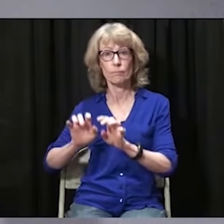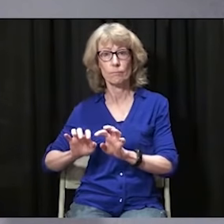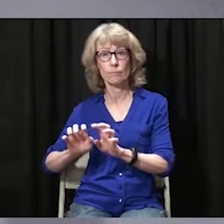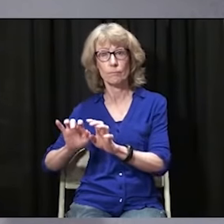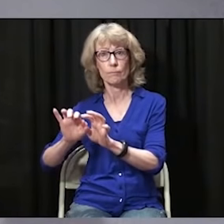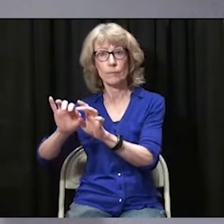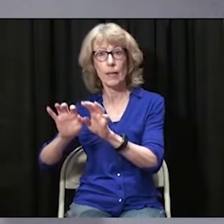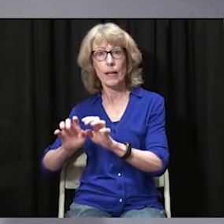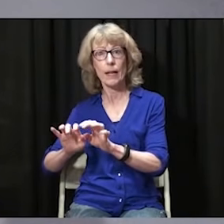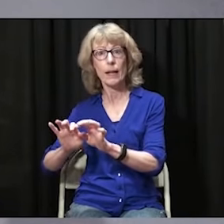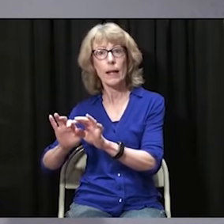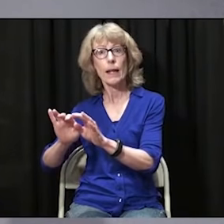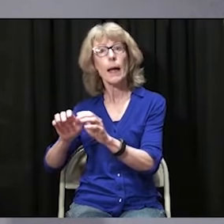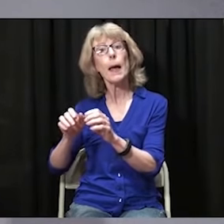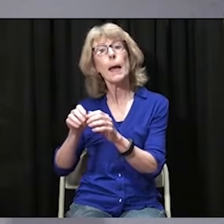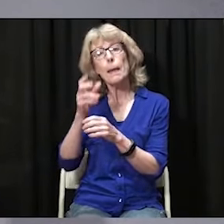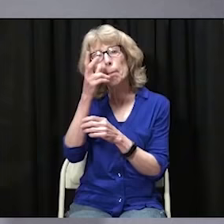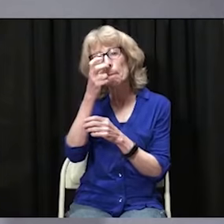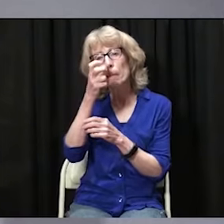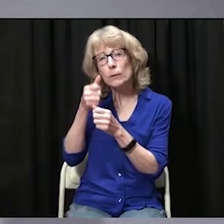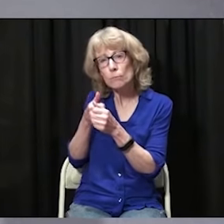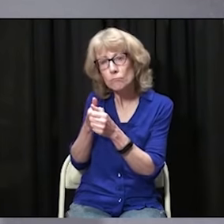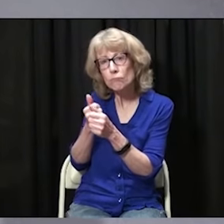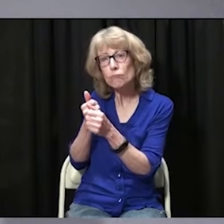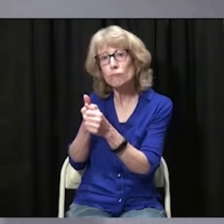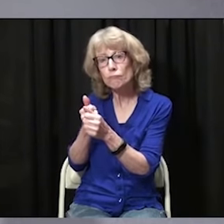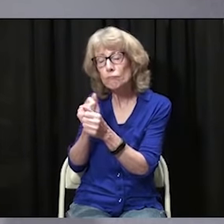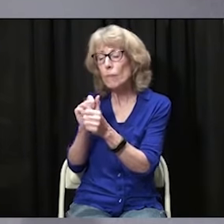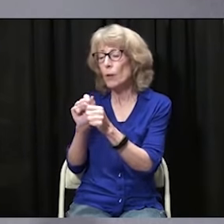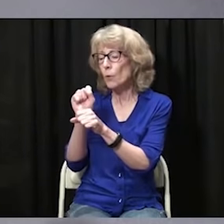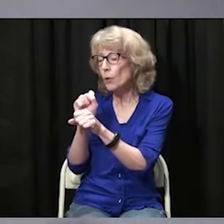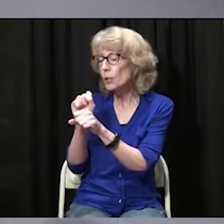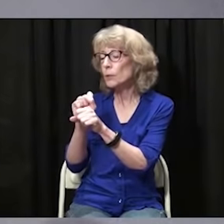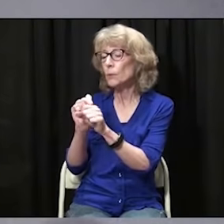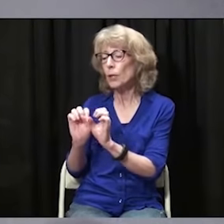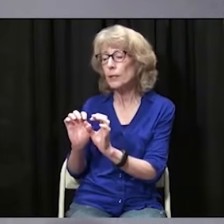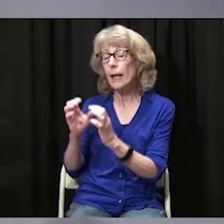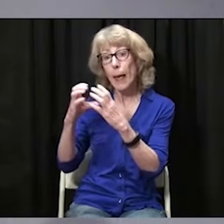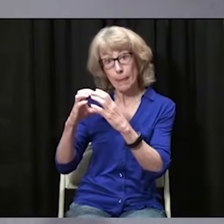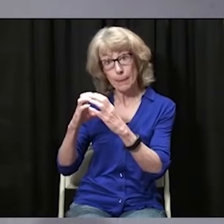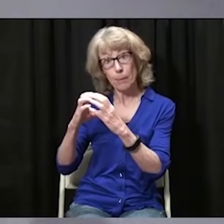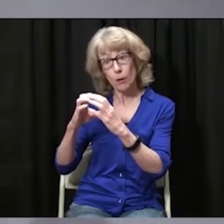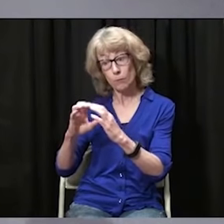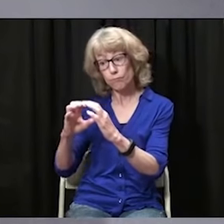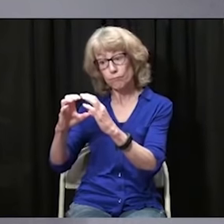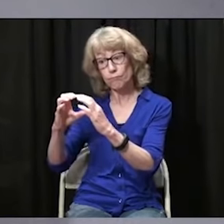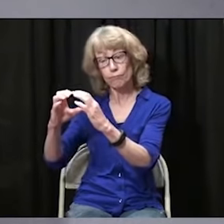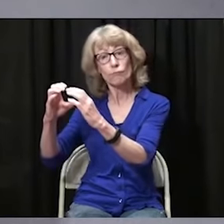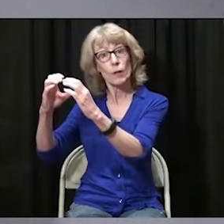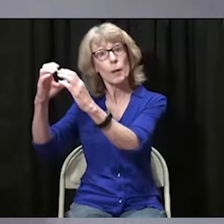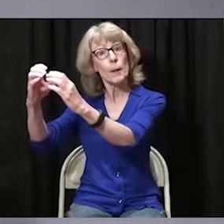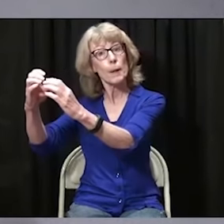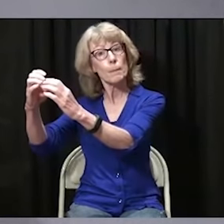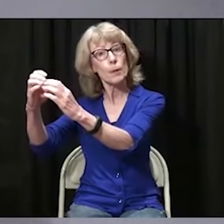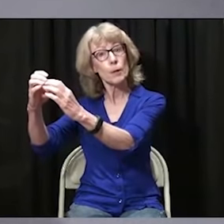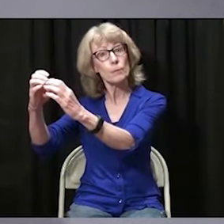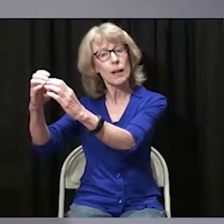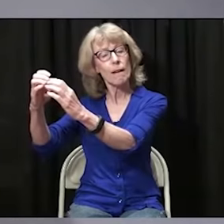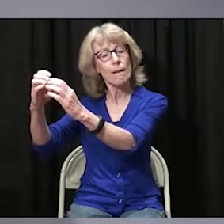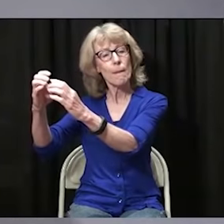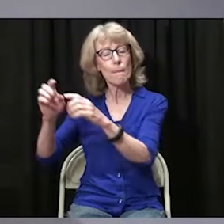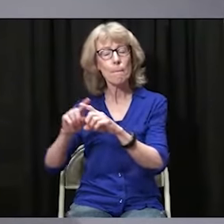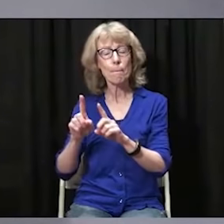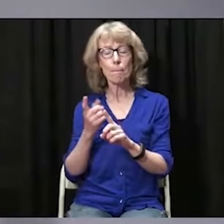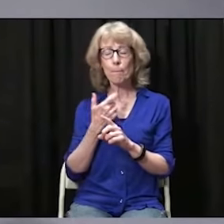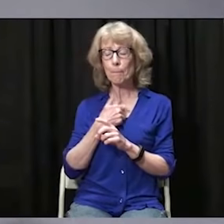can do because of instinct in the way that their creator made them. And so it made us pause and just sit